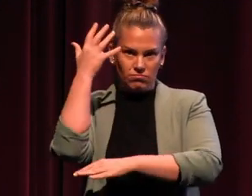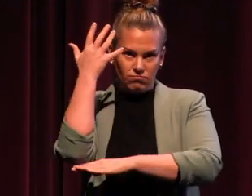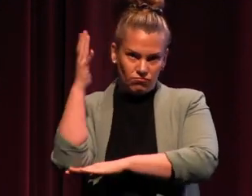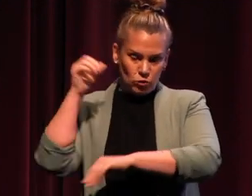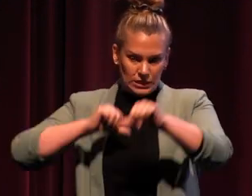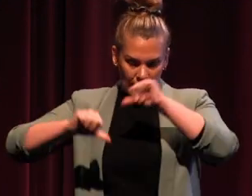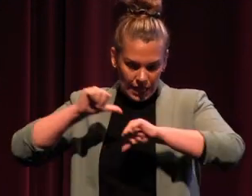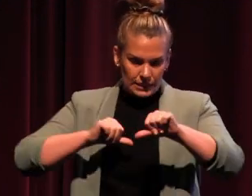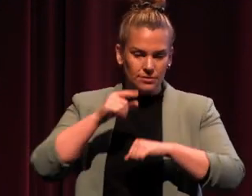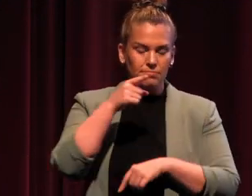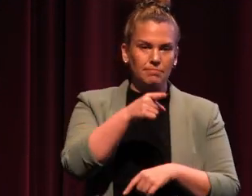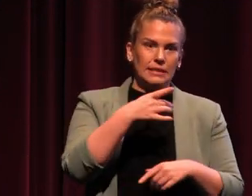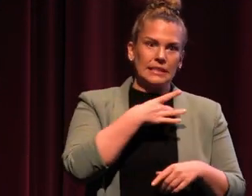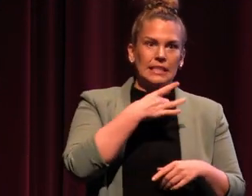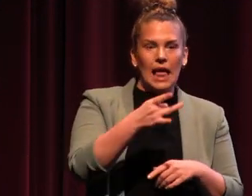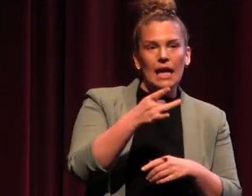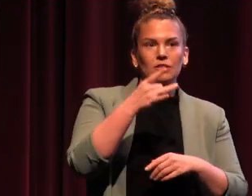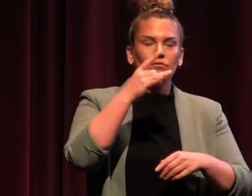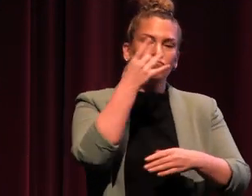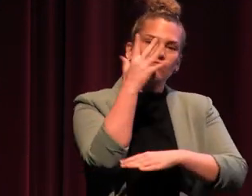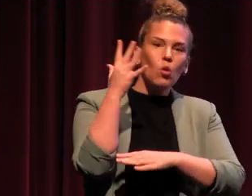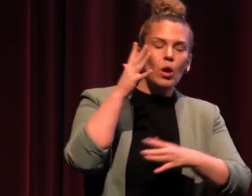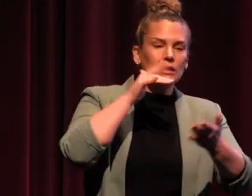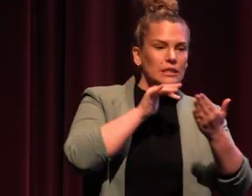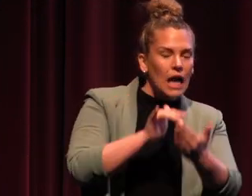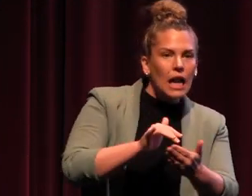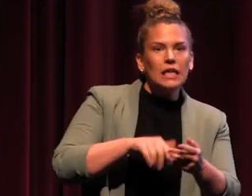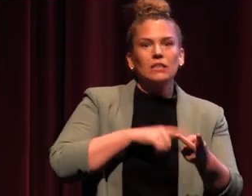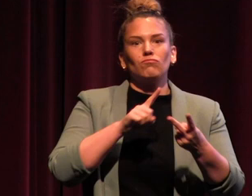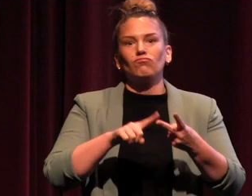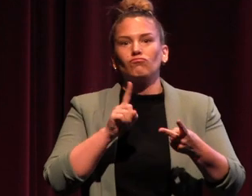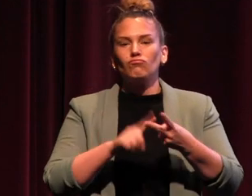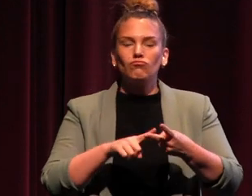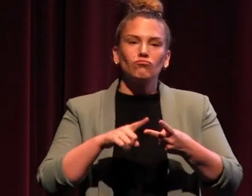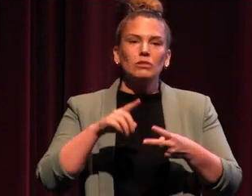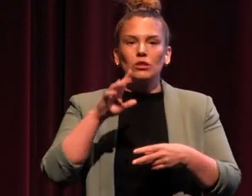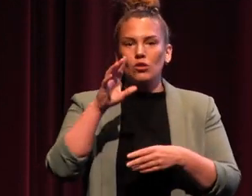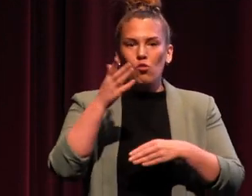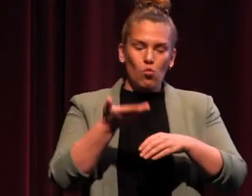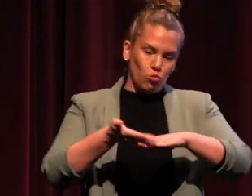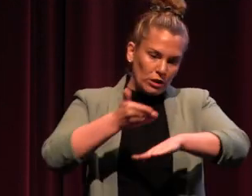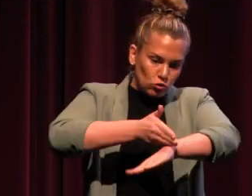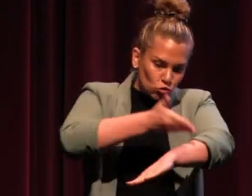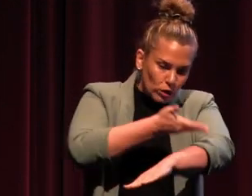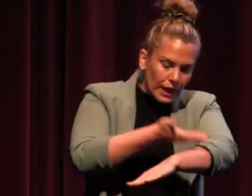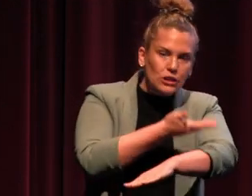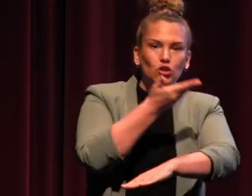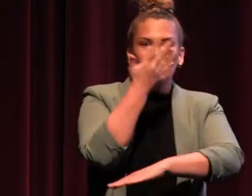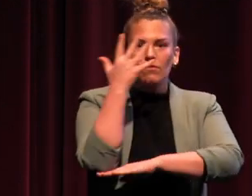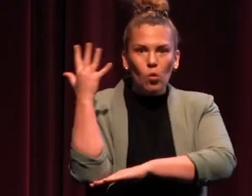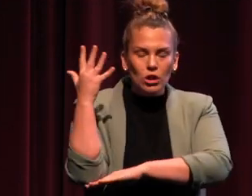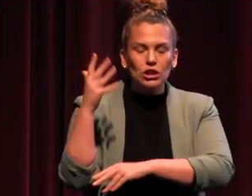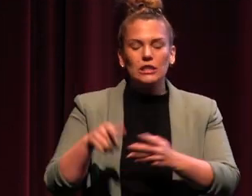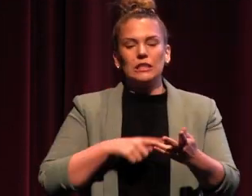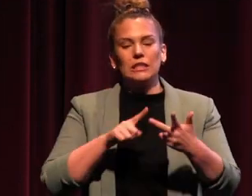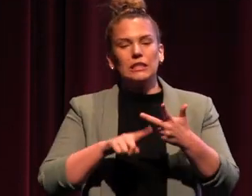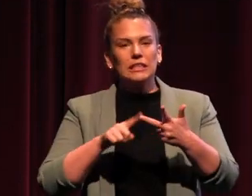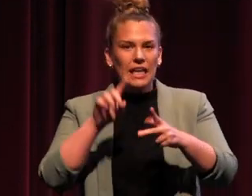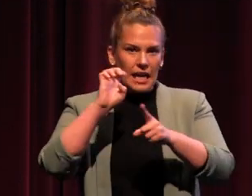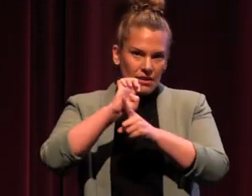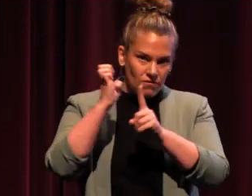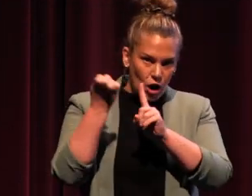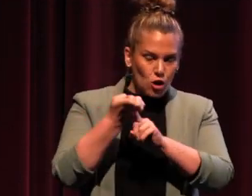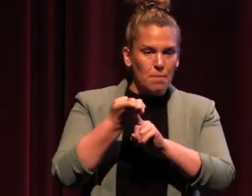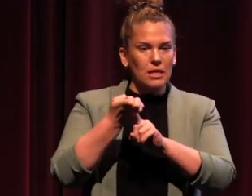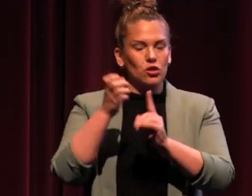ecology, dendroecology, restoration forestry, environmental law and policy, and